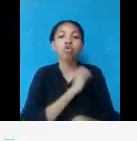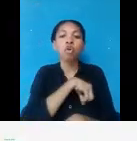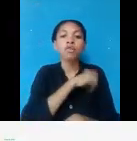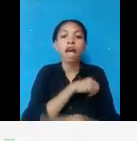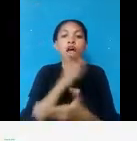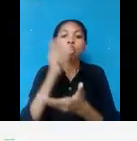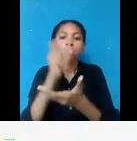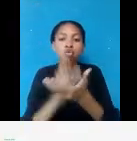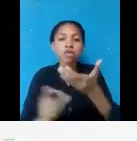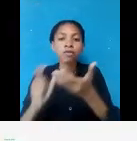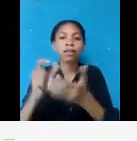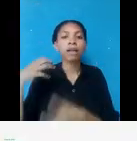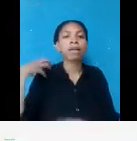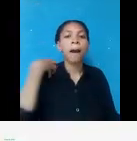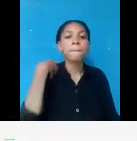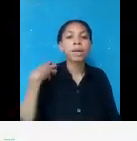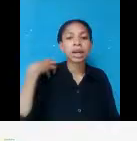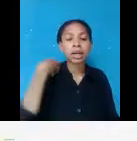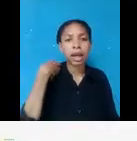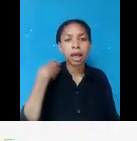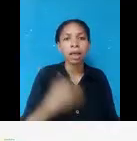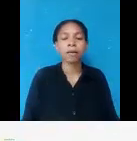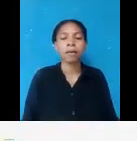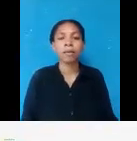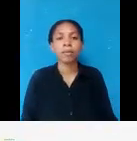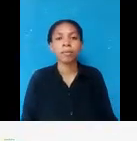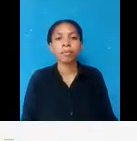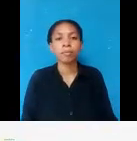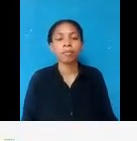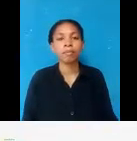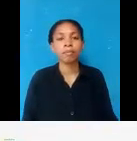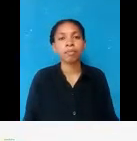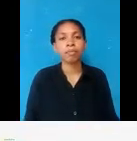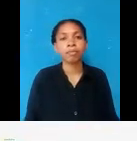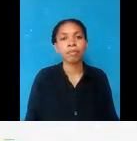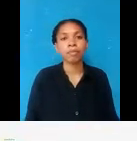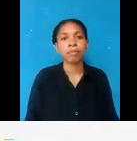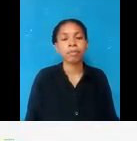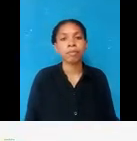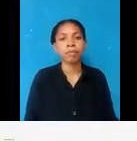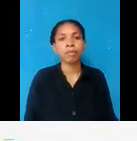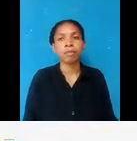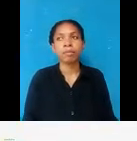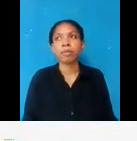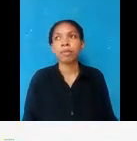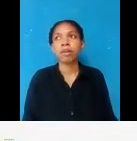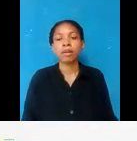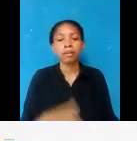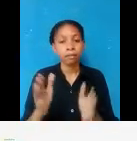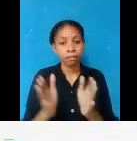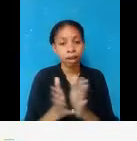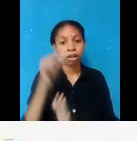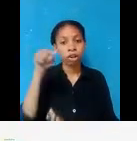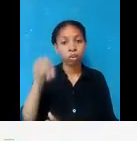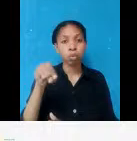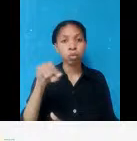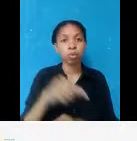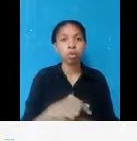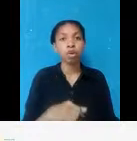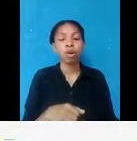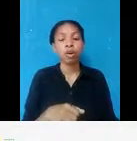updates. With that, we officially close today's event. May today's conversation stay with